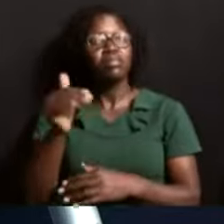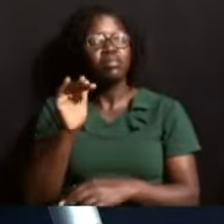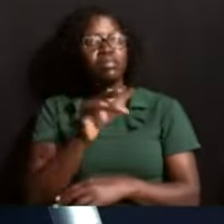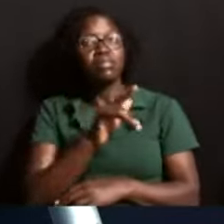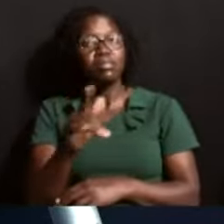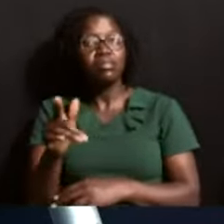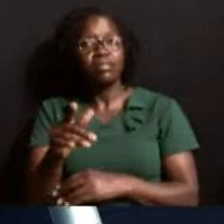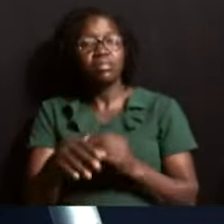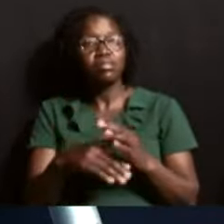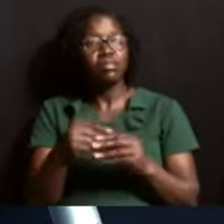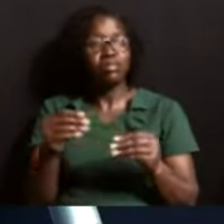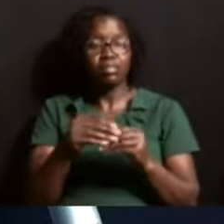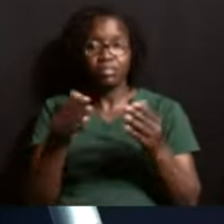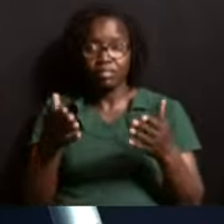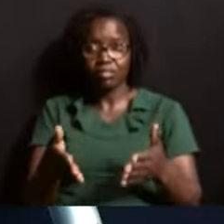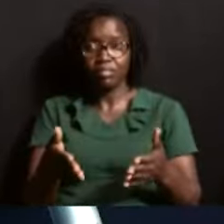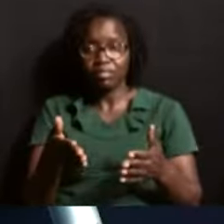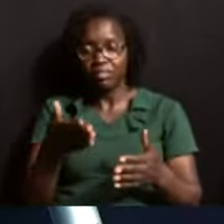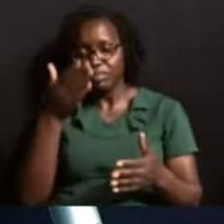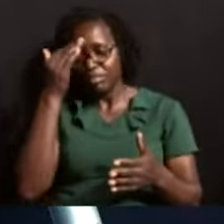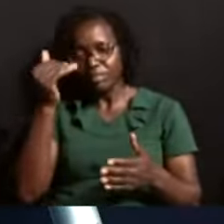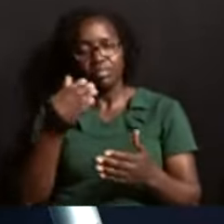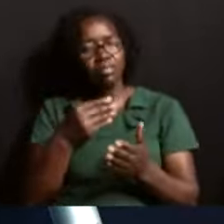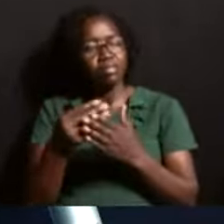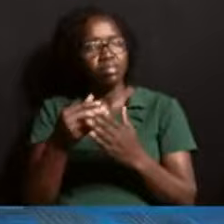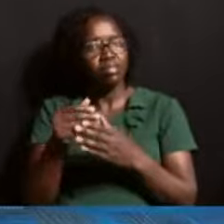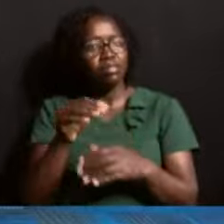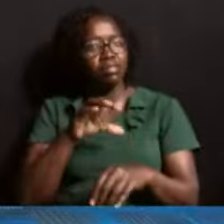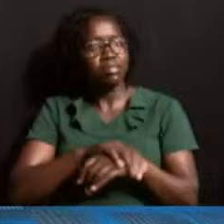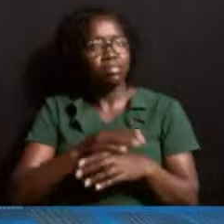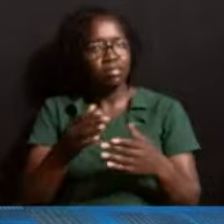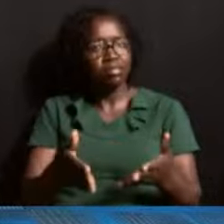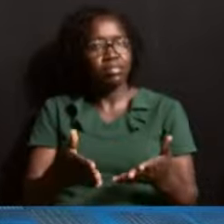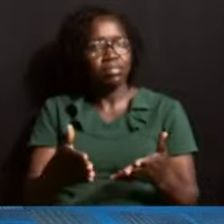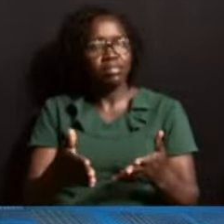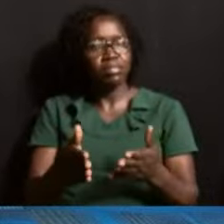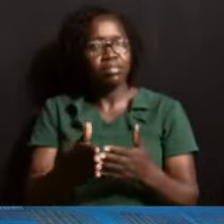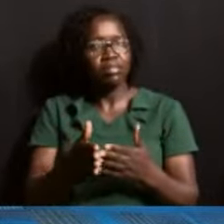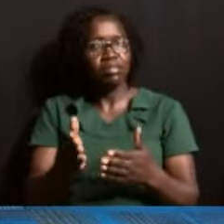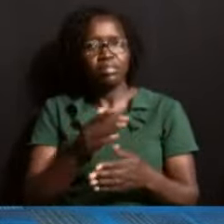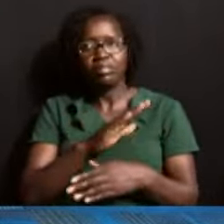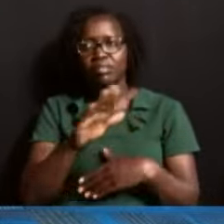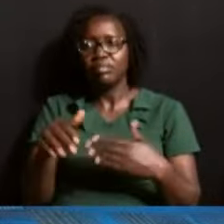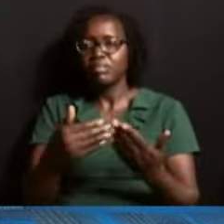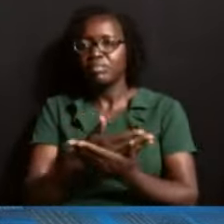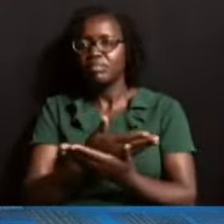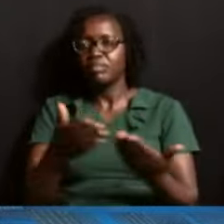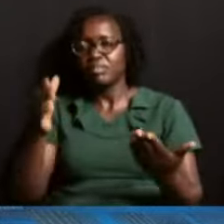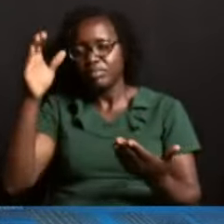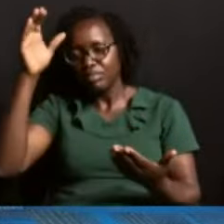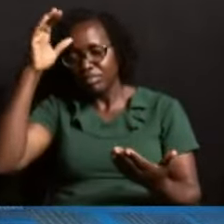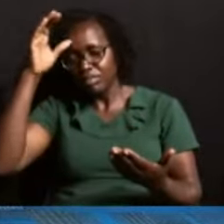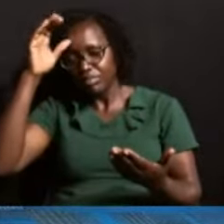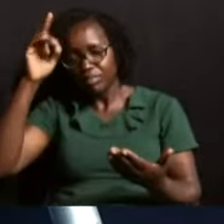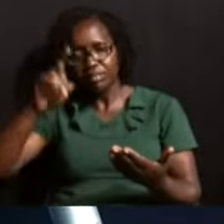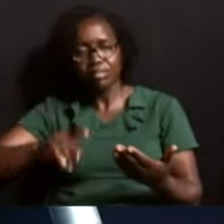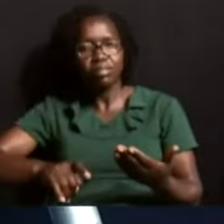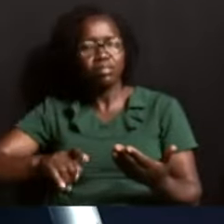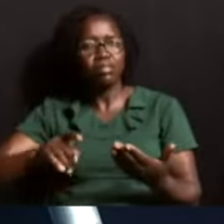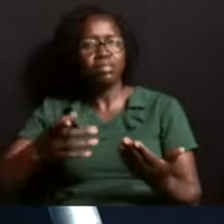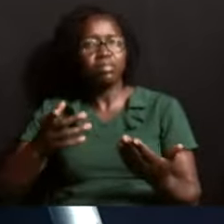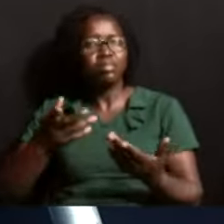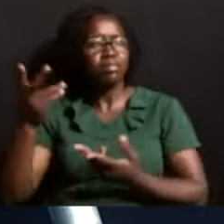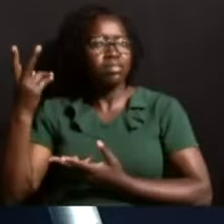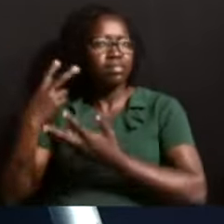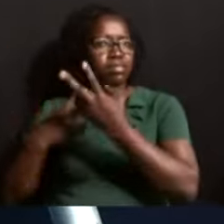are comfortable here, because we are making money here. Because of all these considerations, we must be listening